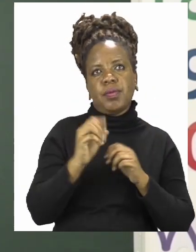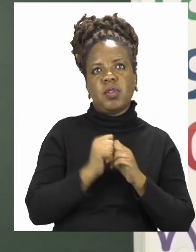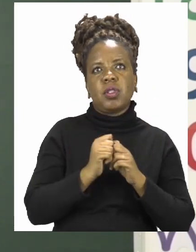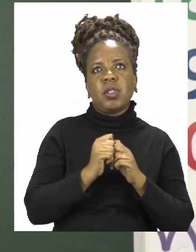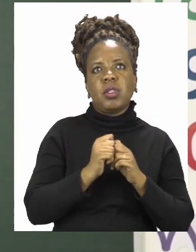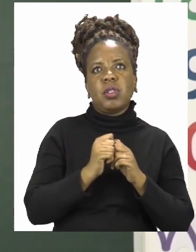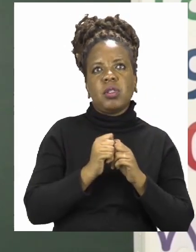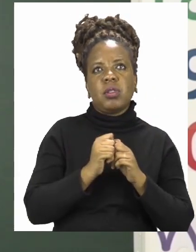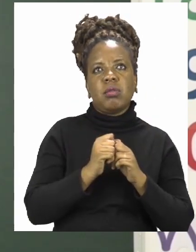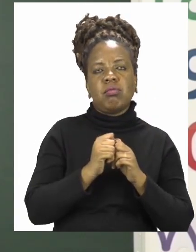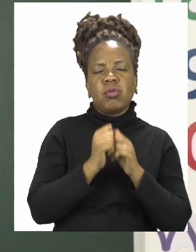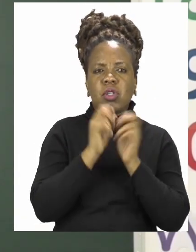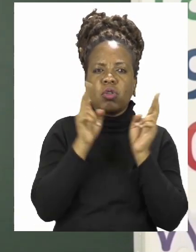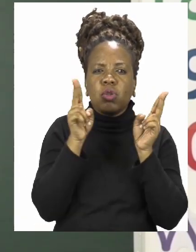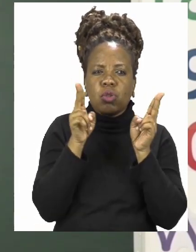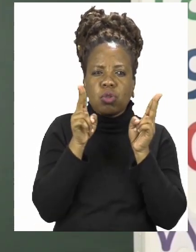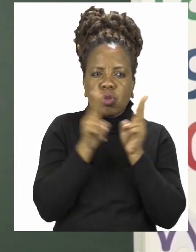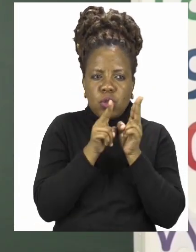6:30,